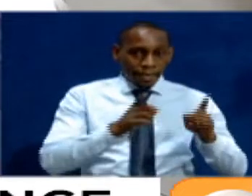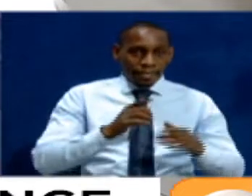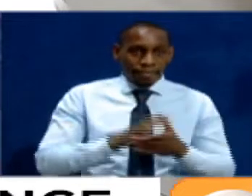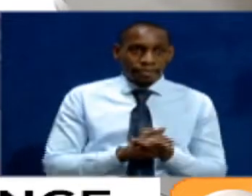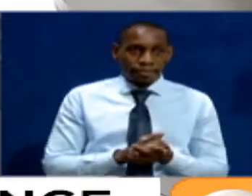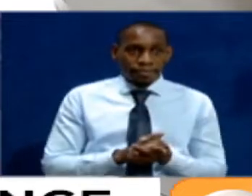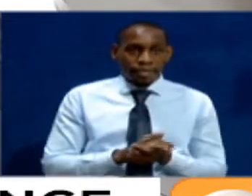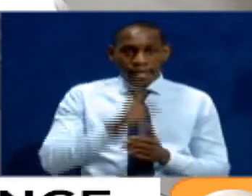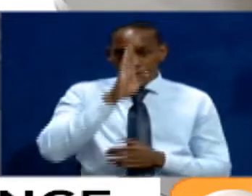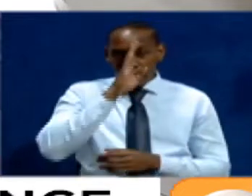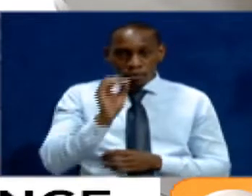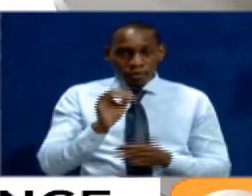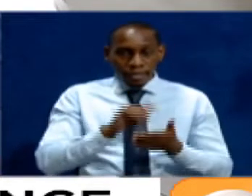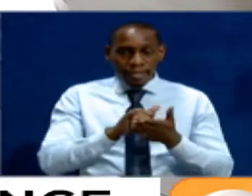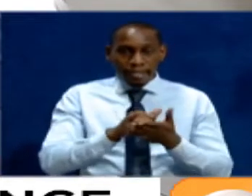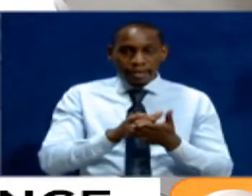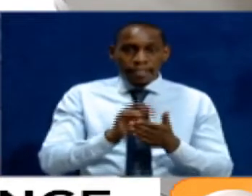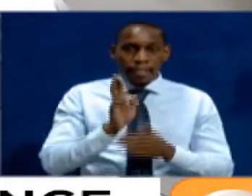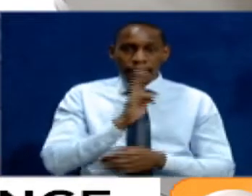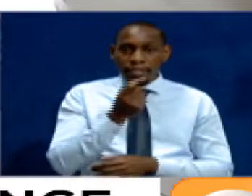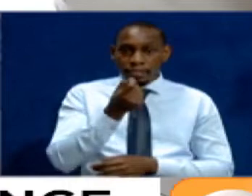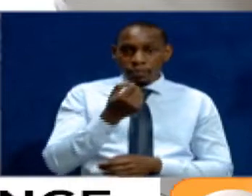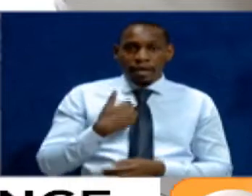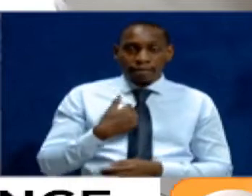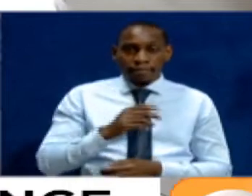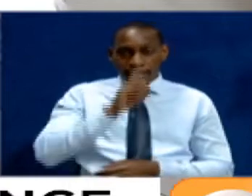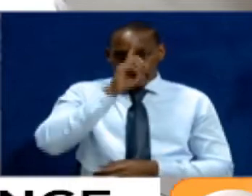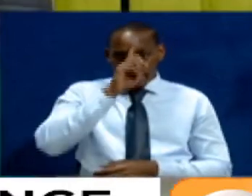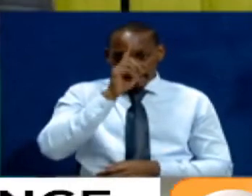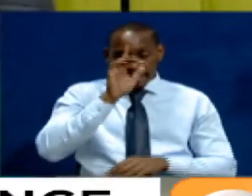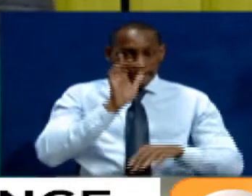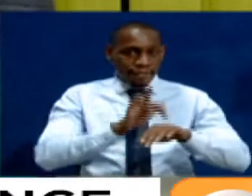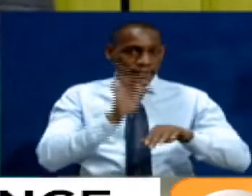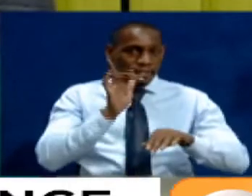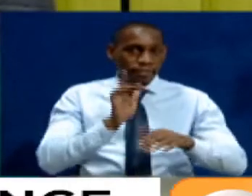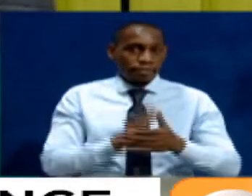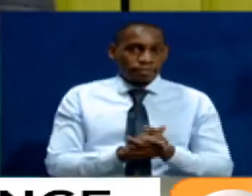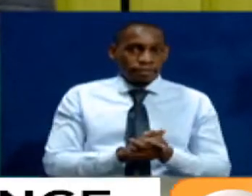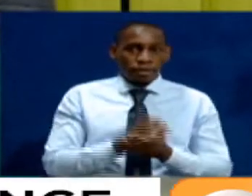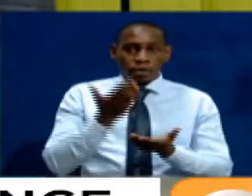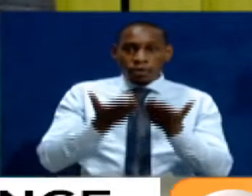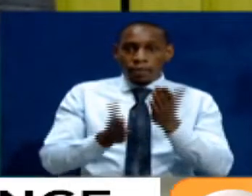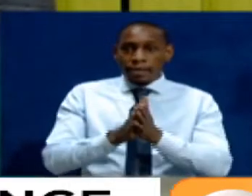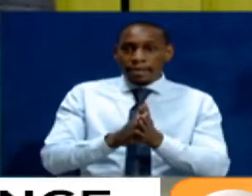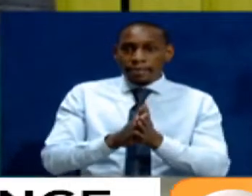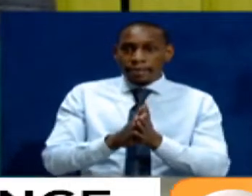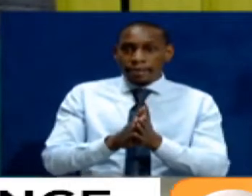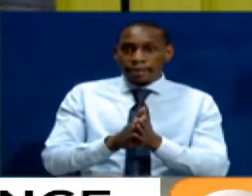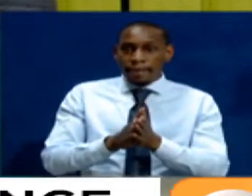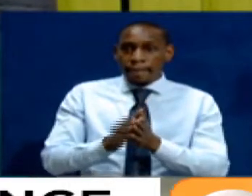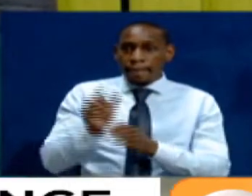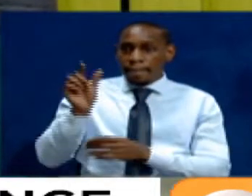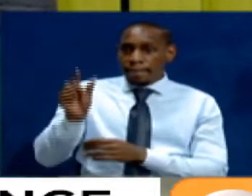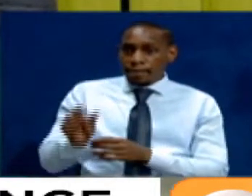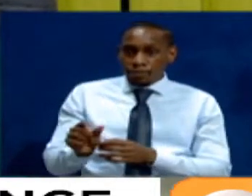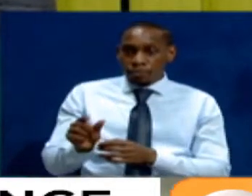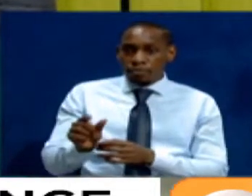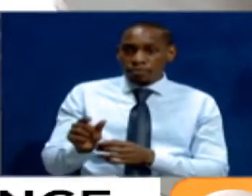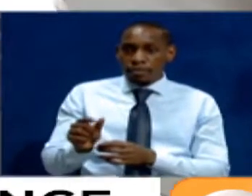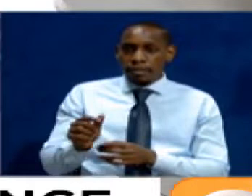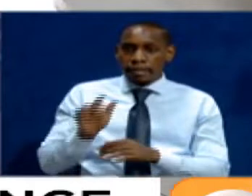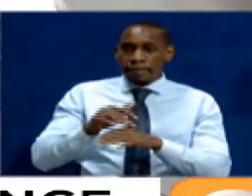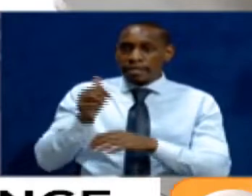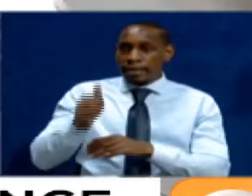are. There's no doubt that we are at less risk of serious complications than a fully immune person.